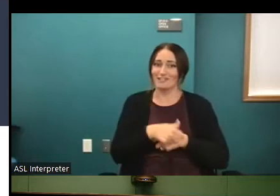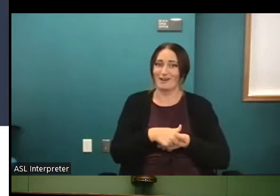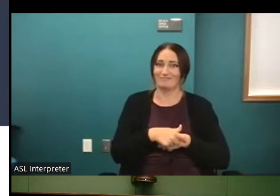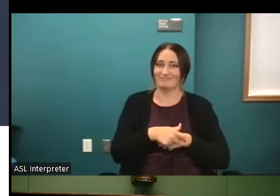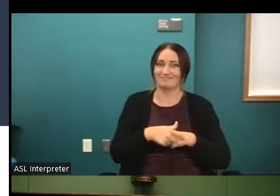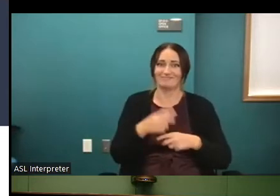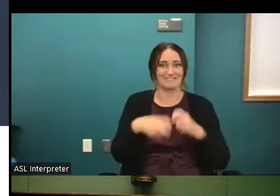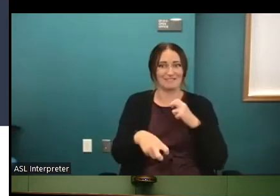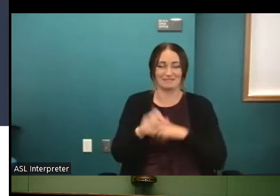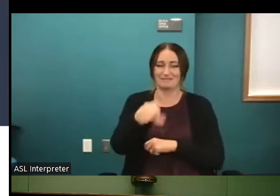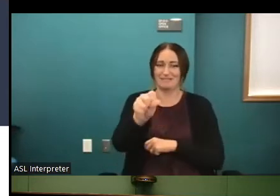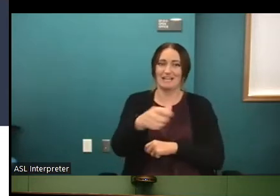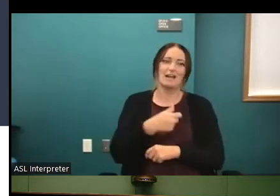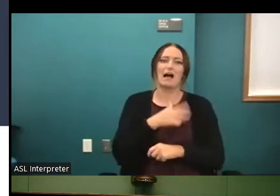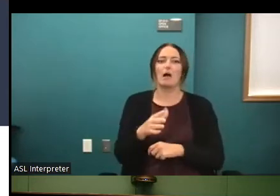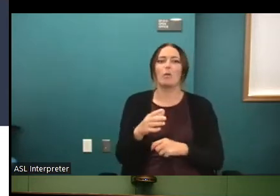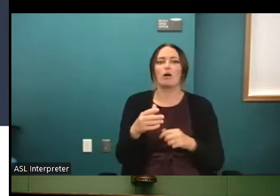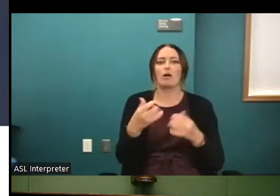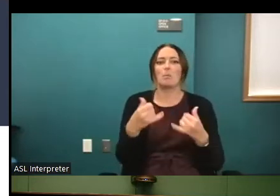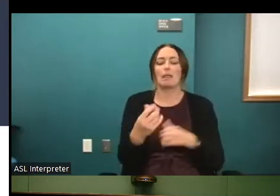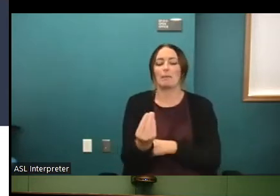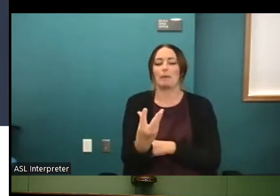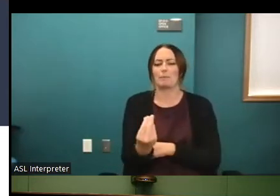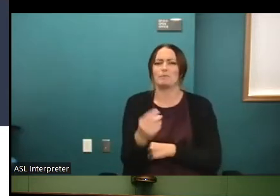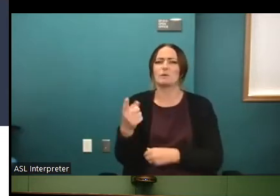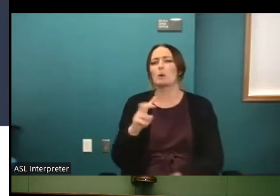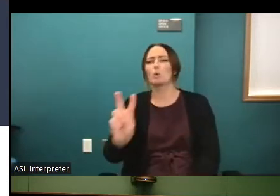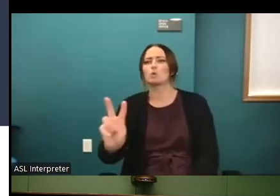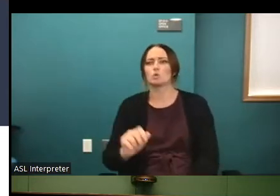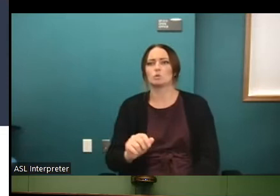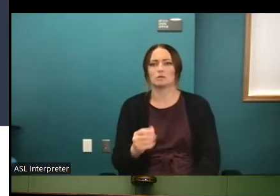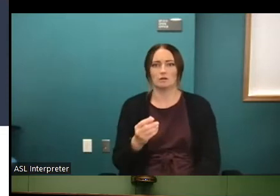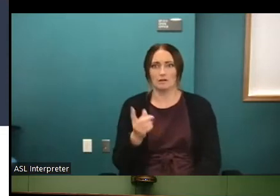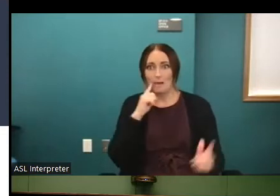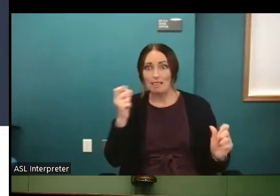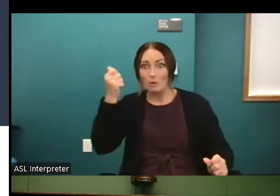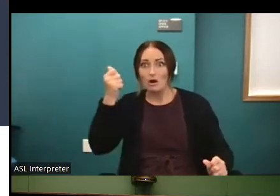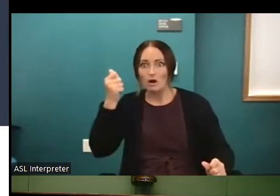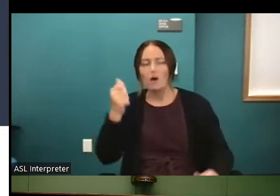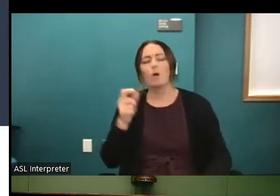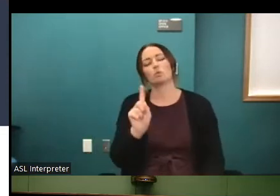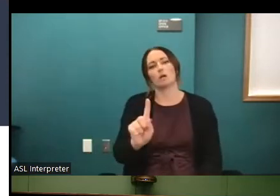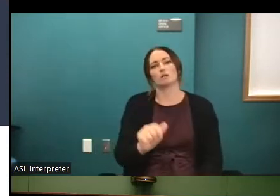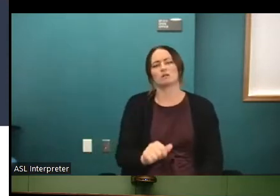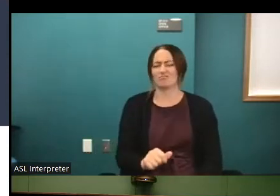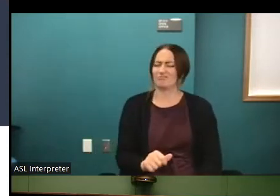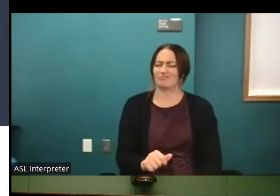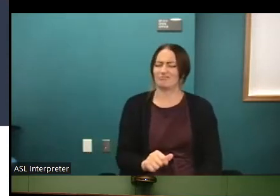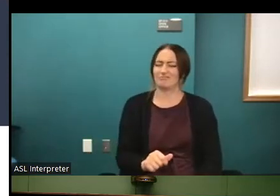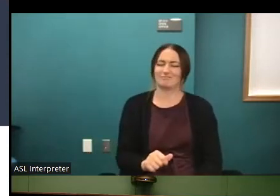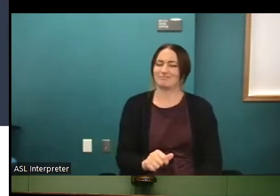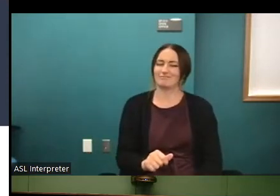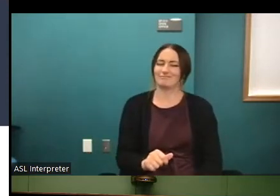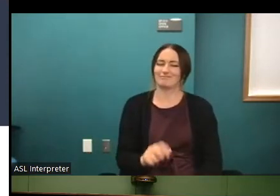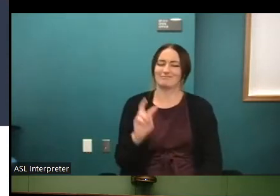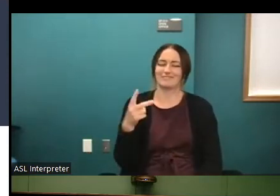I will, like, I'll play a beep and they'll be like, that's a 2. So I make it louder and they go, oh, that's a 1. And I'm like, oh, you know, I don't like, it's